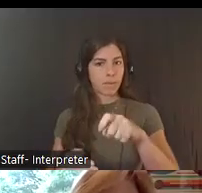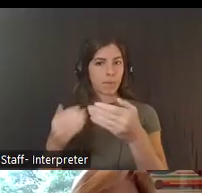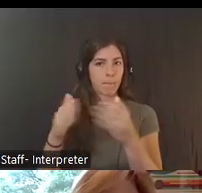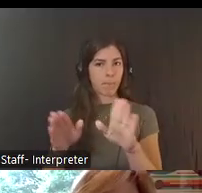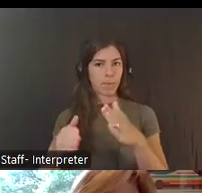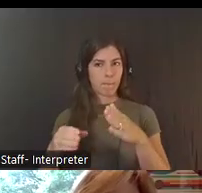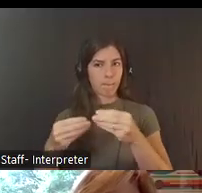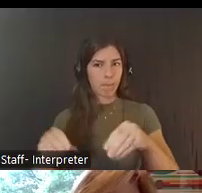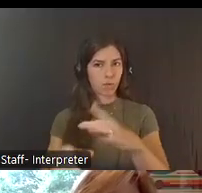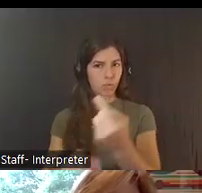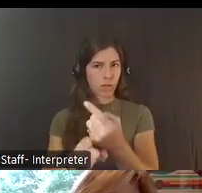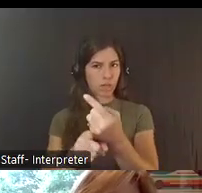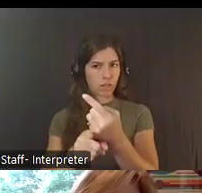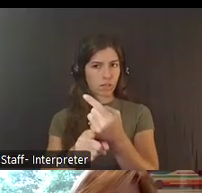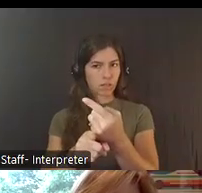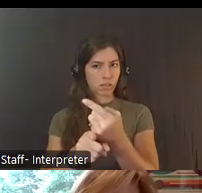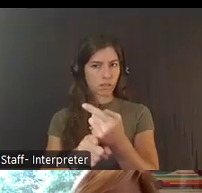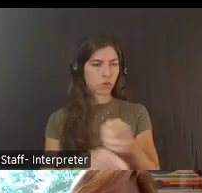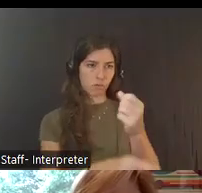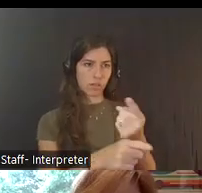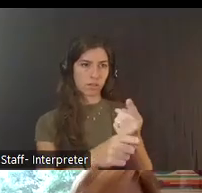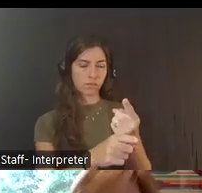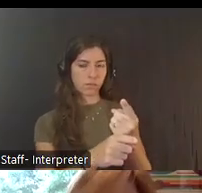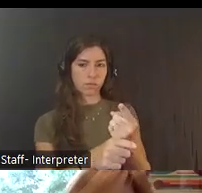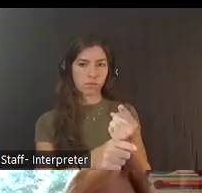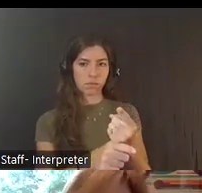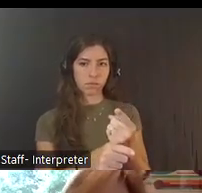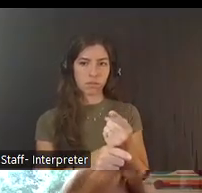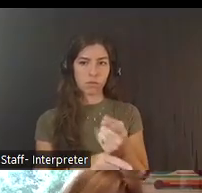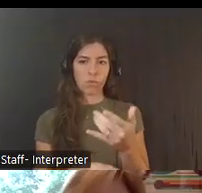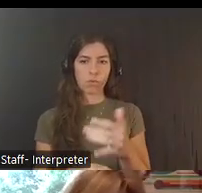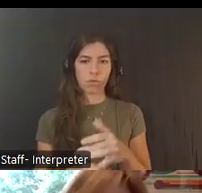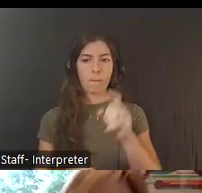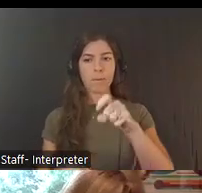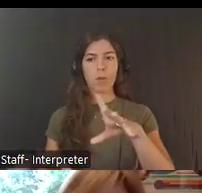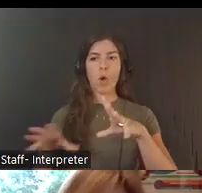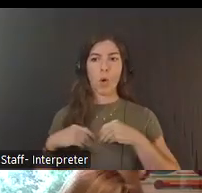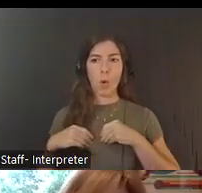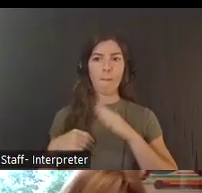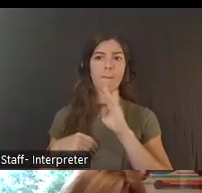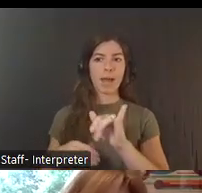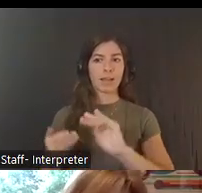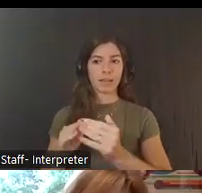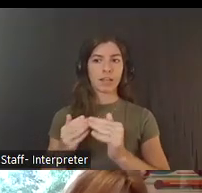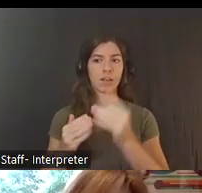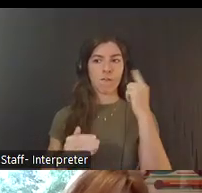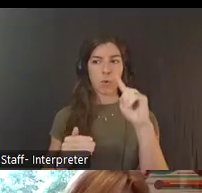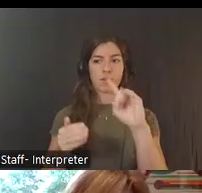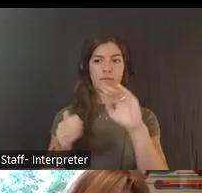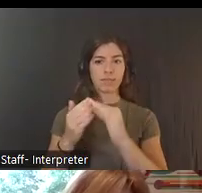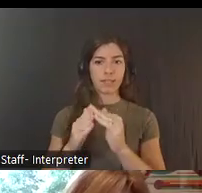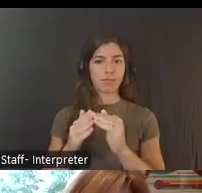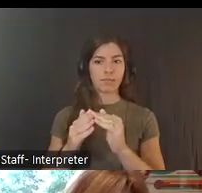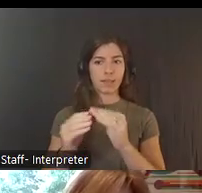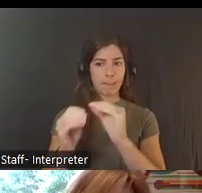I screwing that up? Correct. Yeah. So, Yeah. so The they would property have is- to be owned by the city in order for the city to